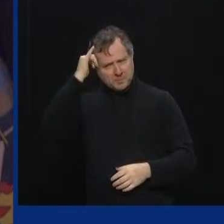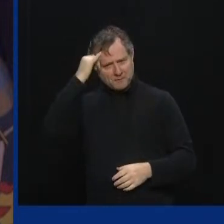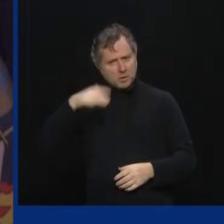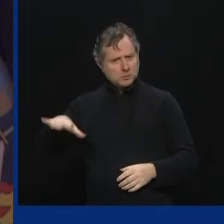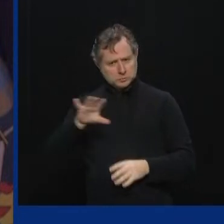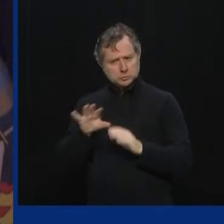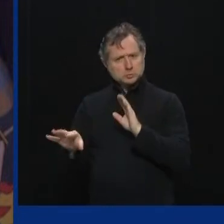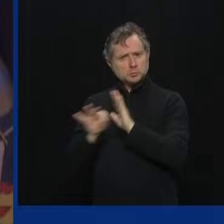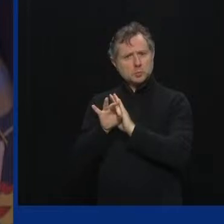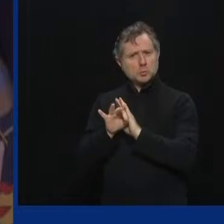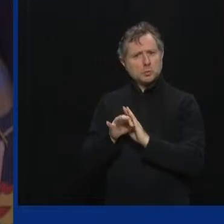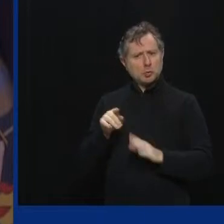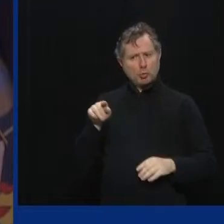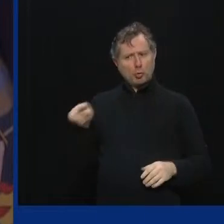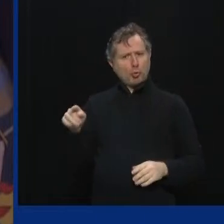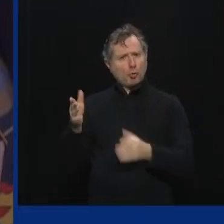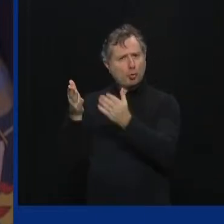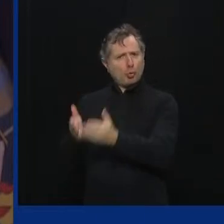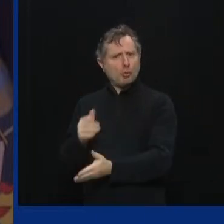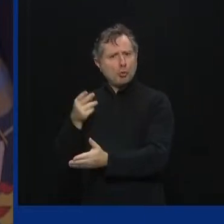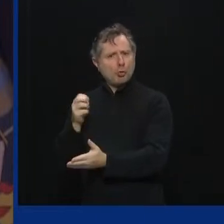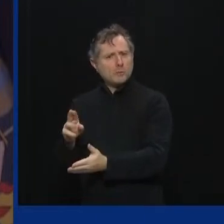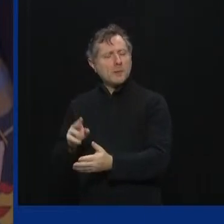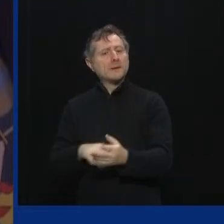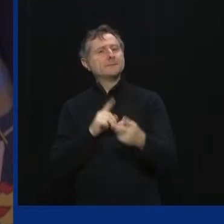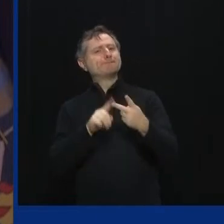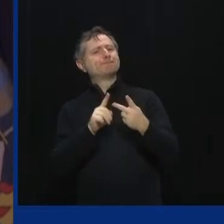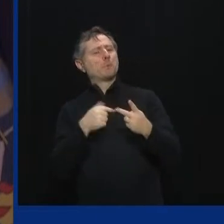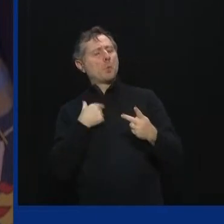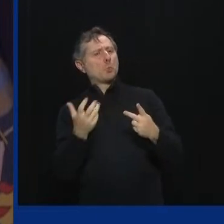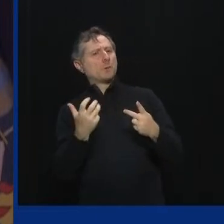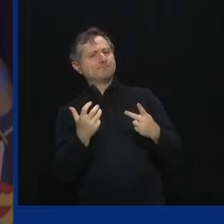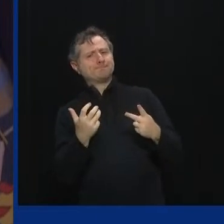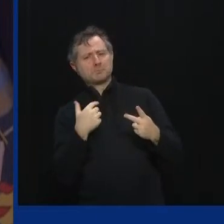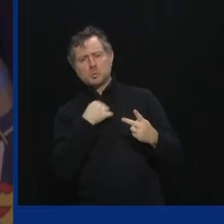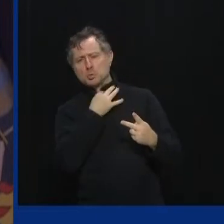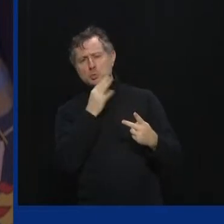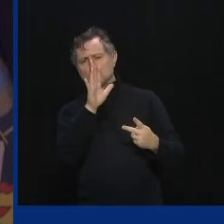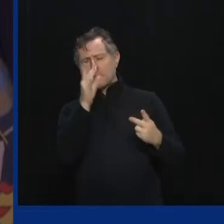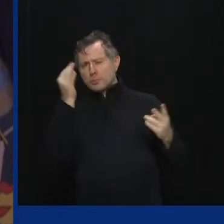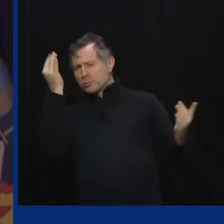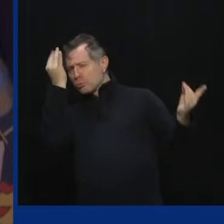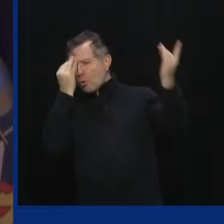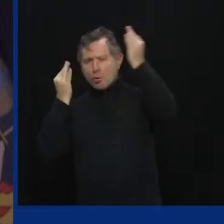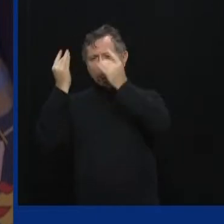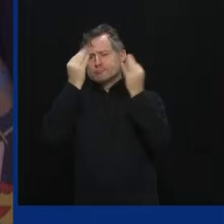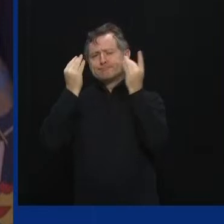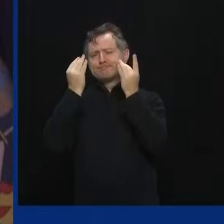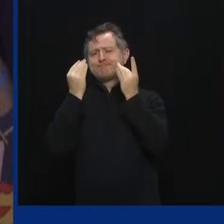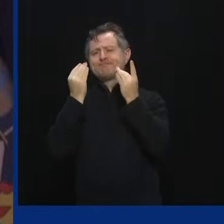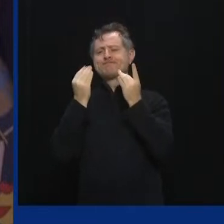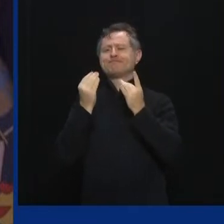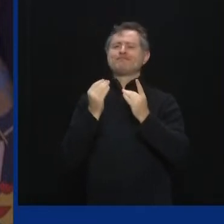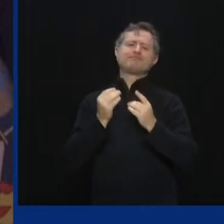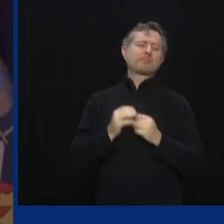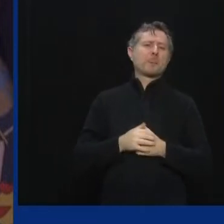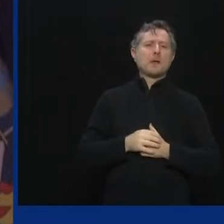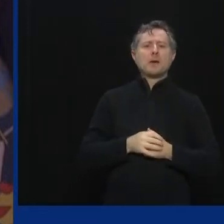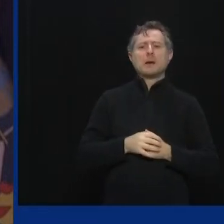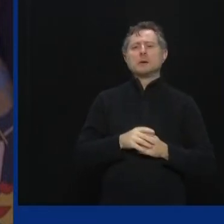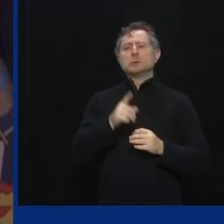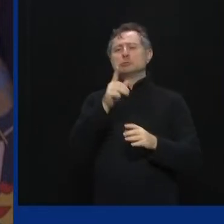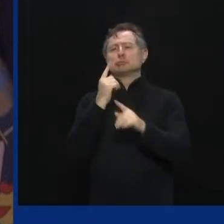as their candidate. And secondly, I just wanted to get your thoughts on your, the Commission on Judicial Nomination has come out with